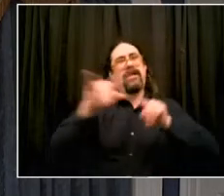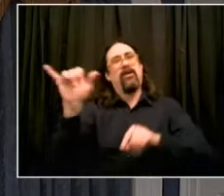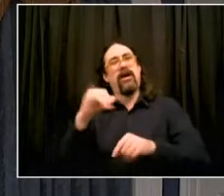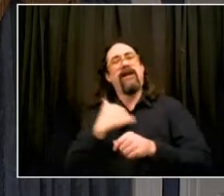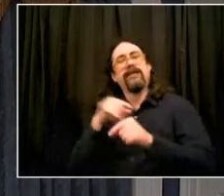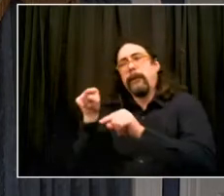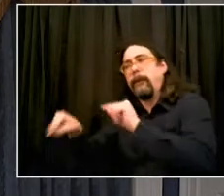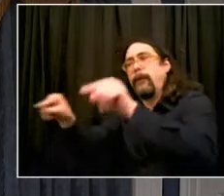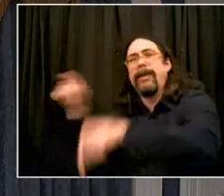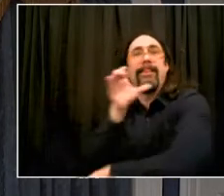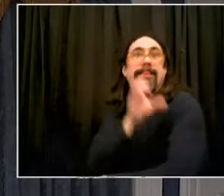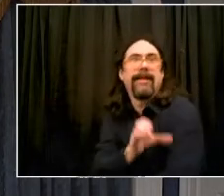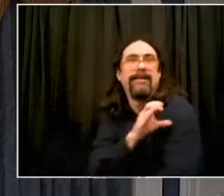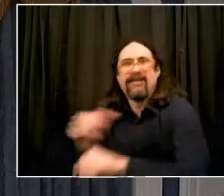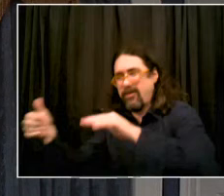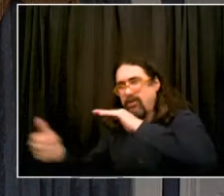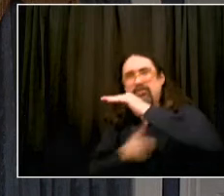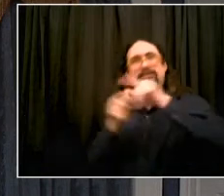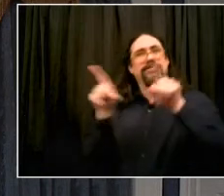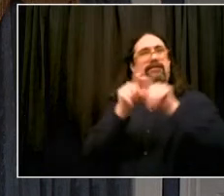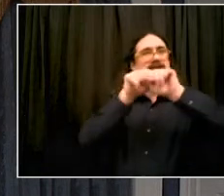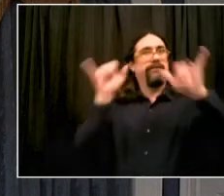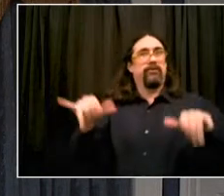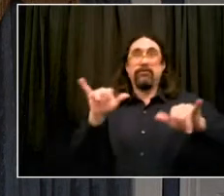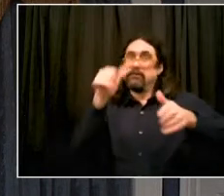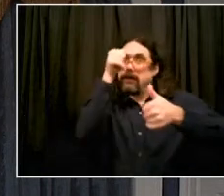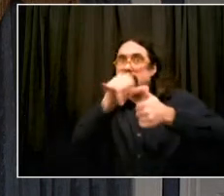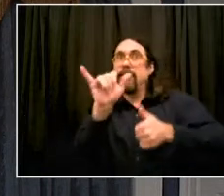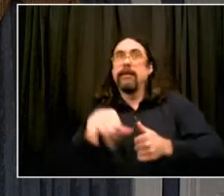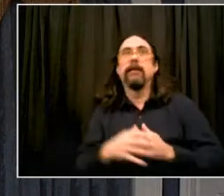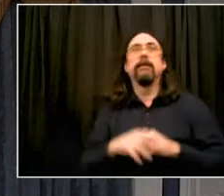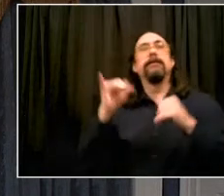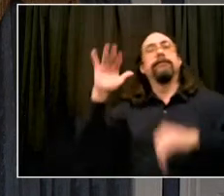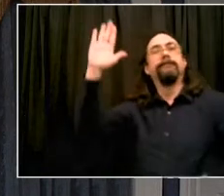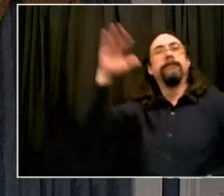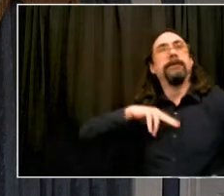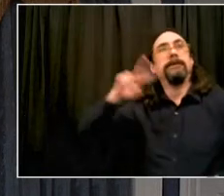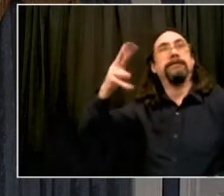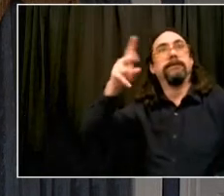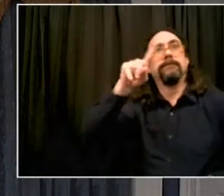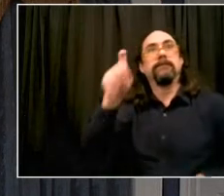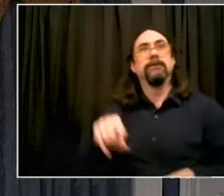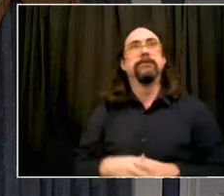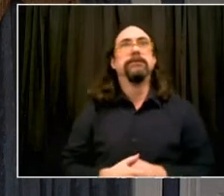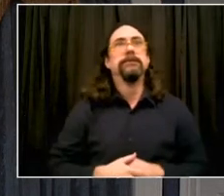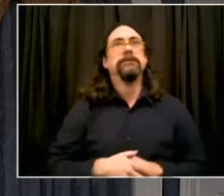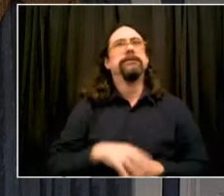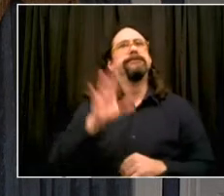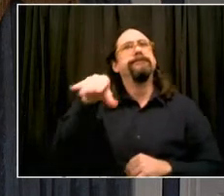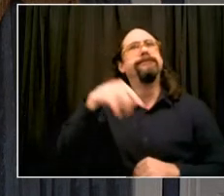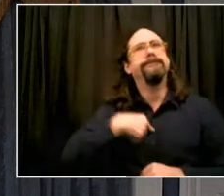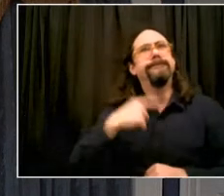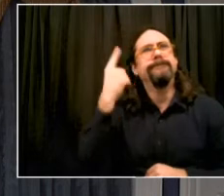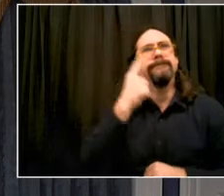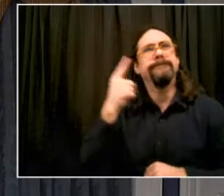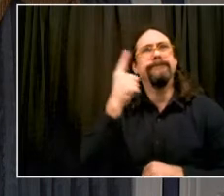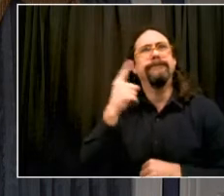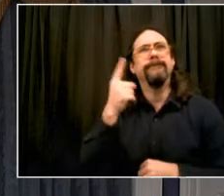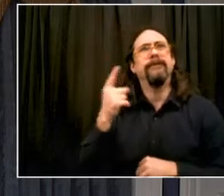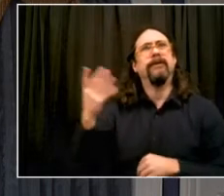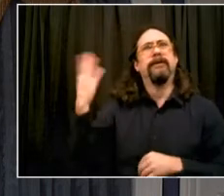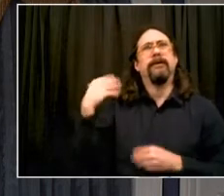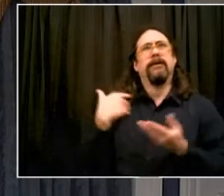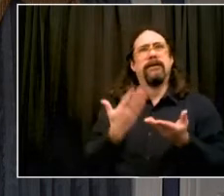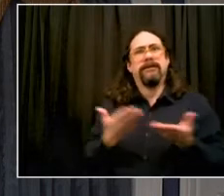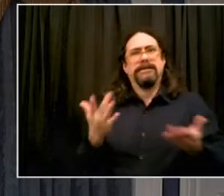from running out of supply almost every week to not warning New Yorkers that we're about to run out? I